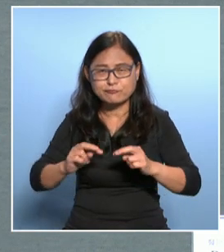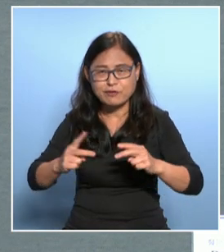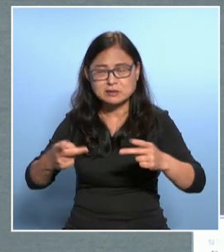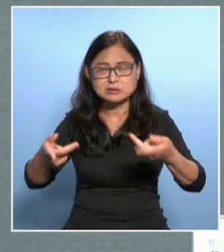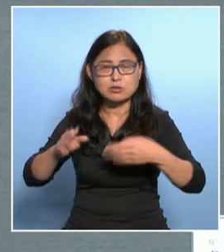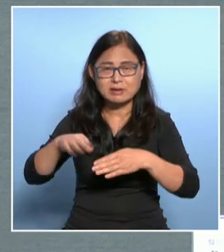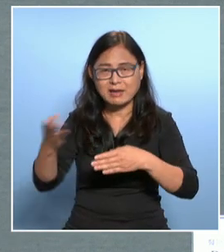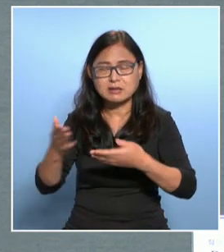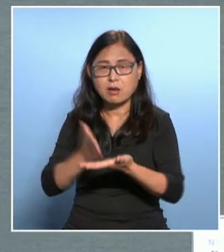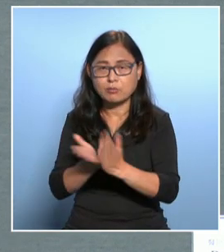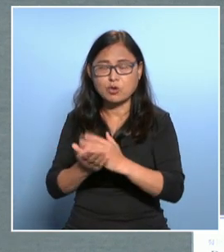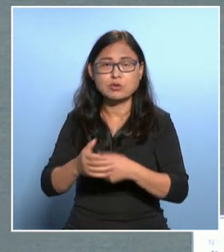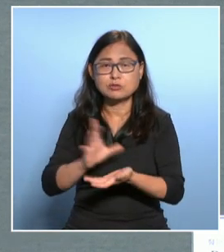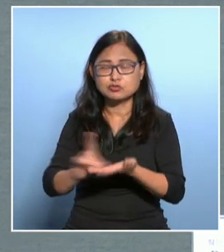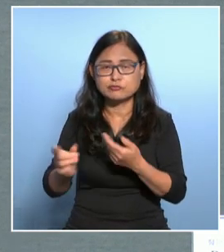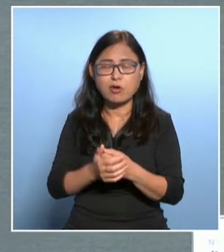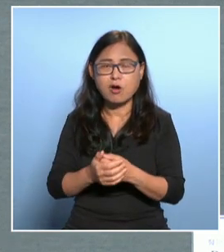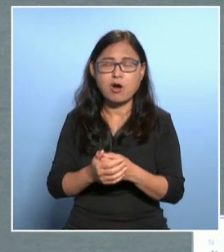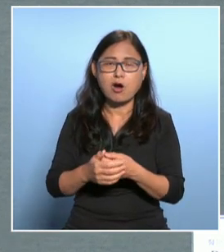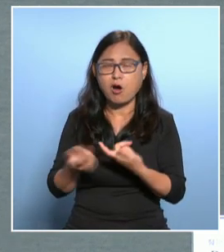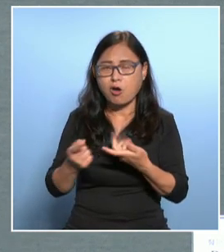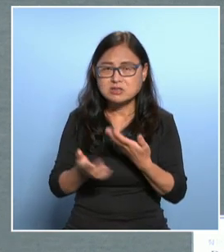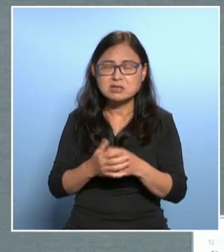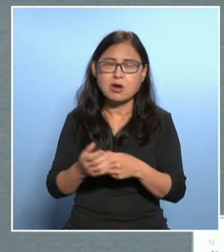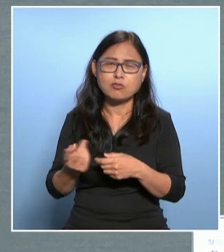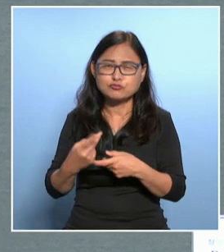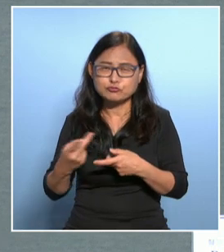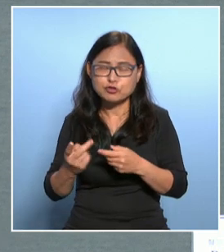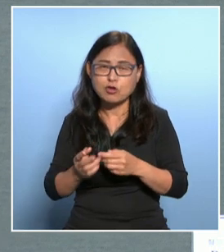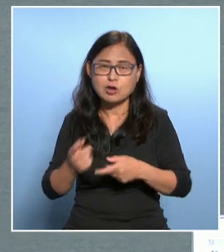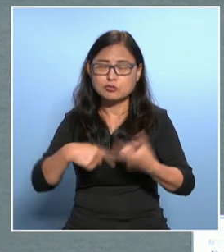to expand the service to other specialists.